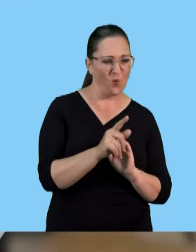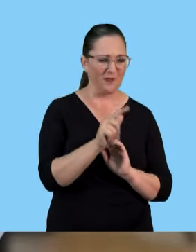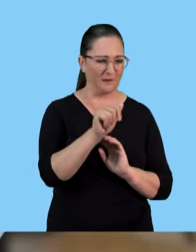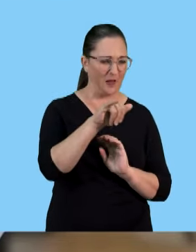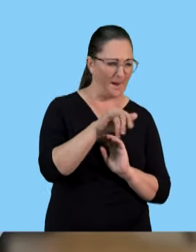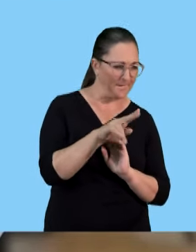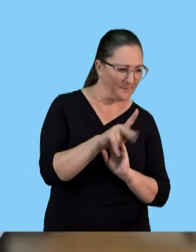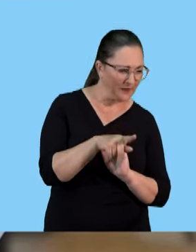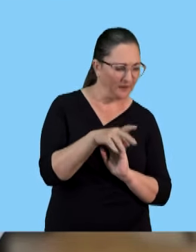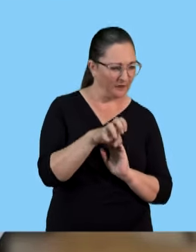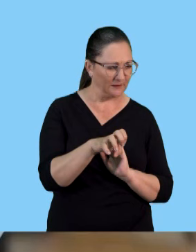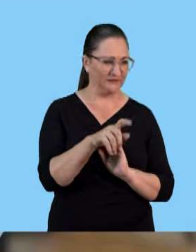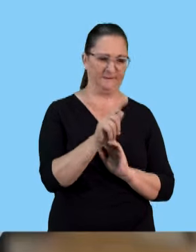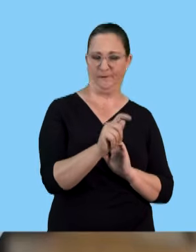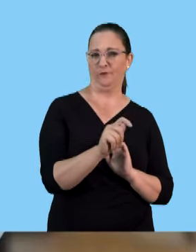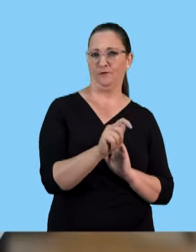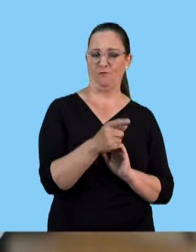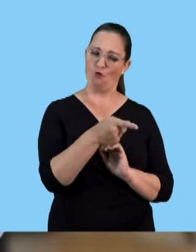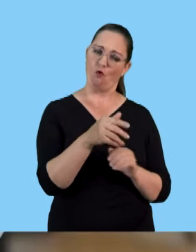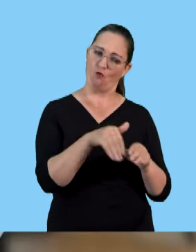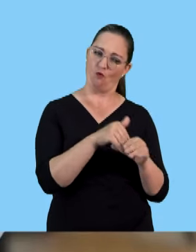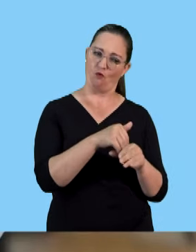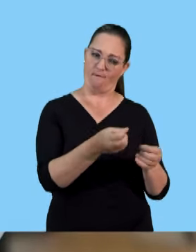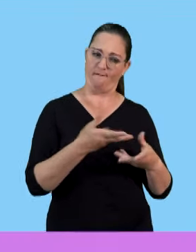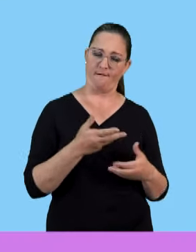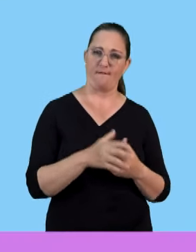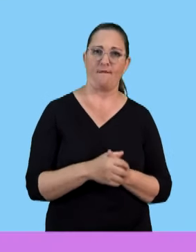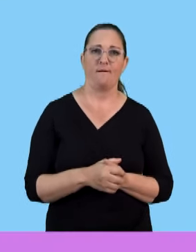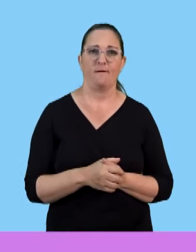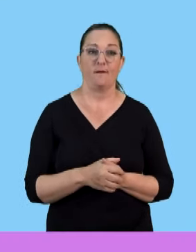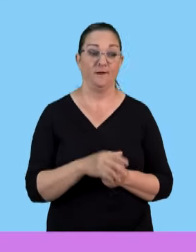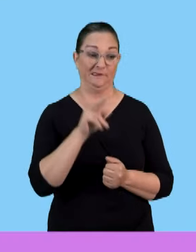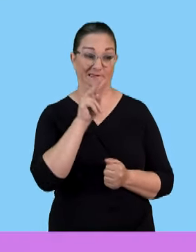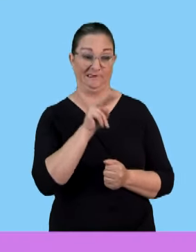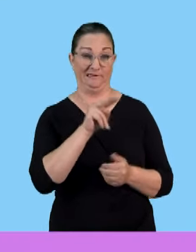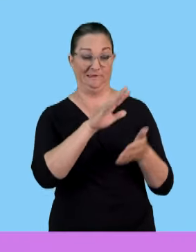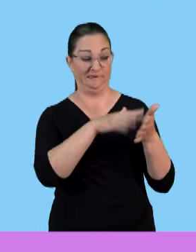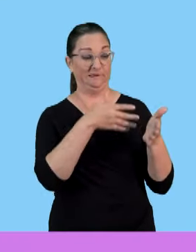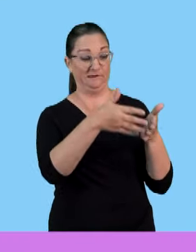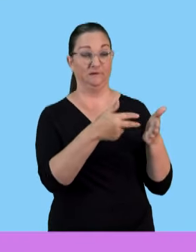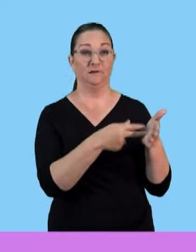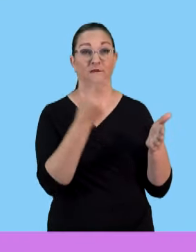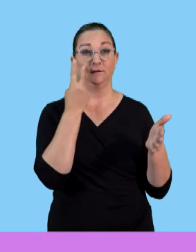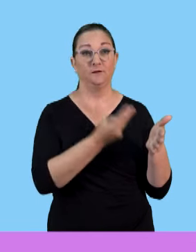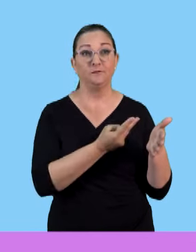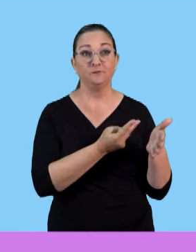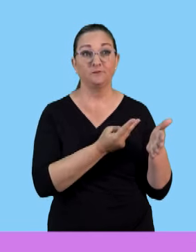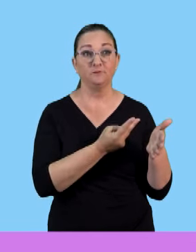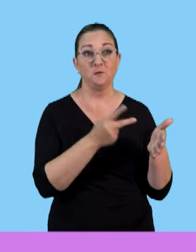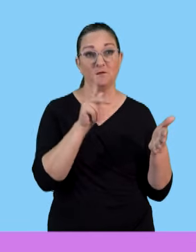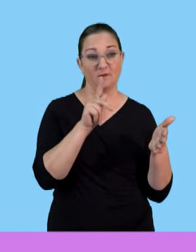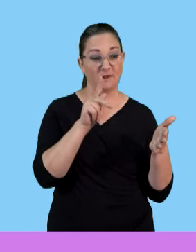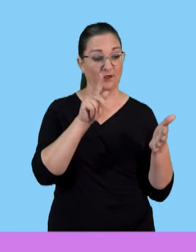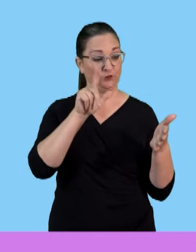tariff that you are working with, looking at the given context. Now, when you look at this, you will see